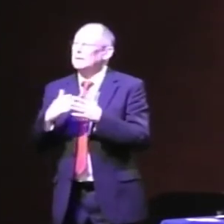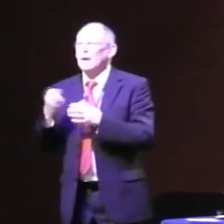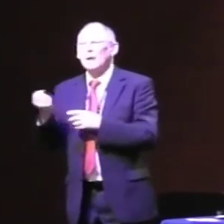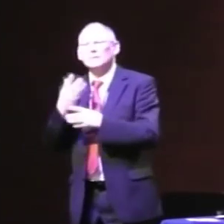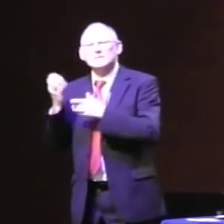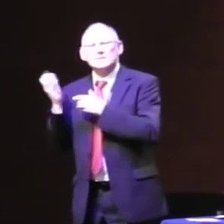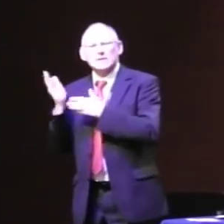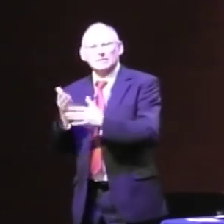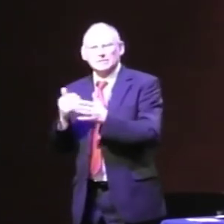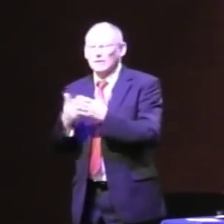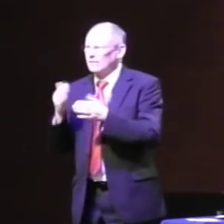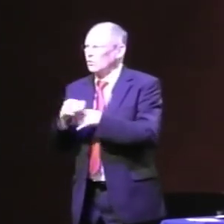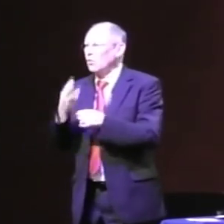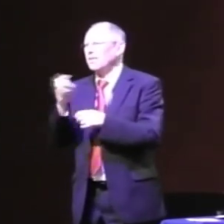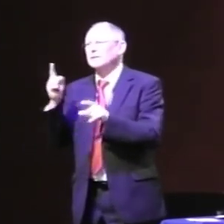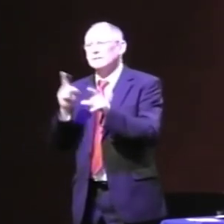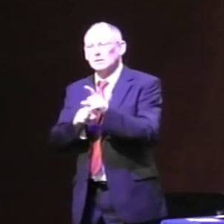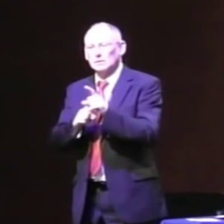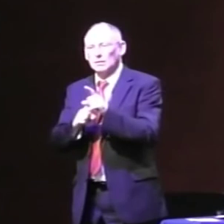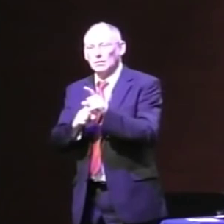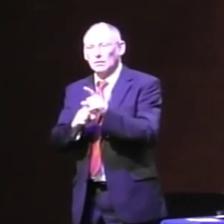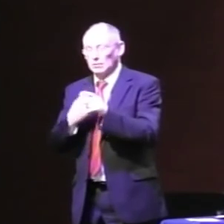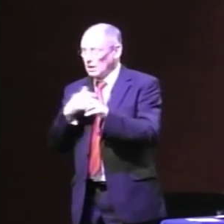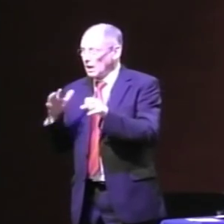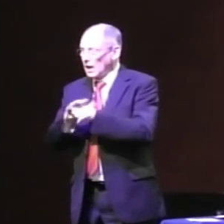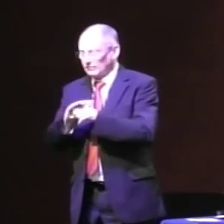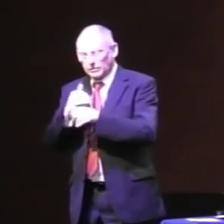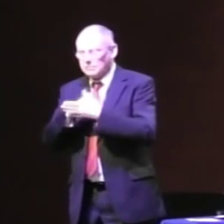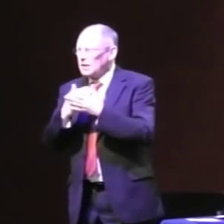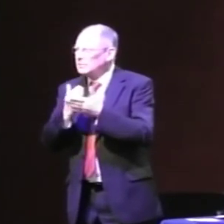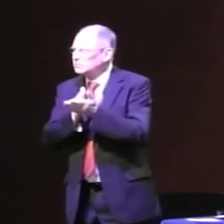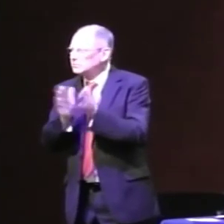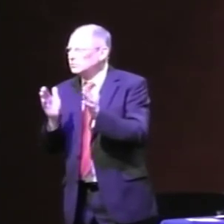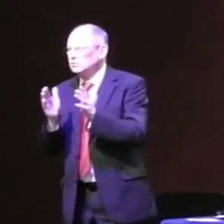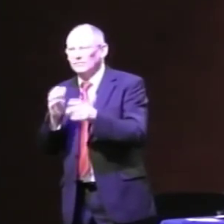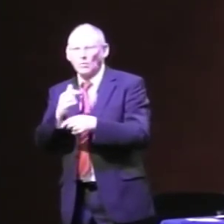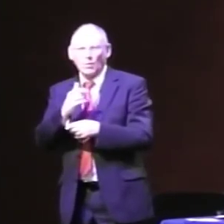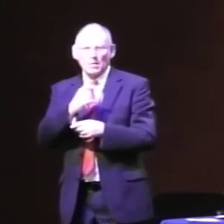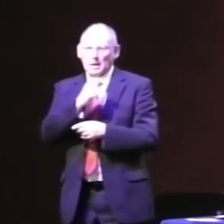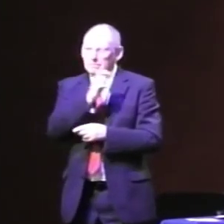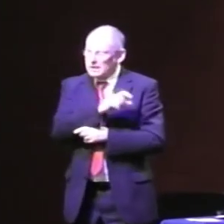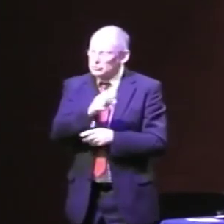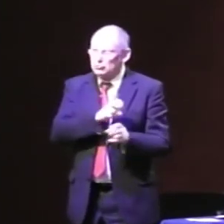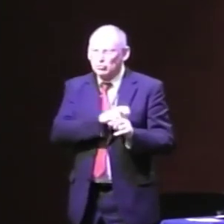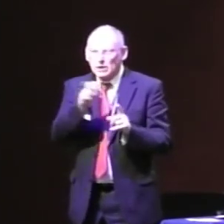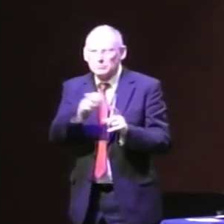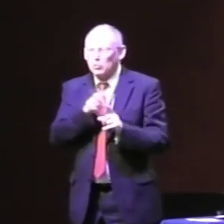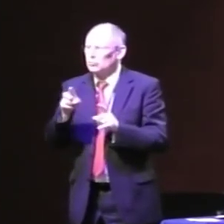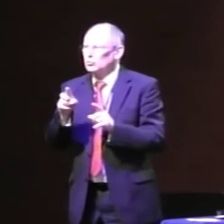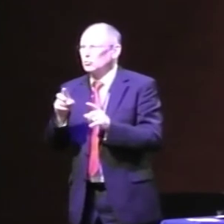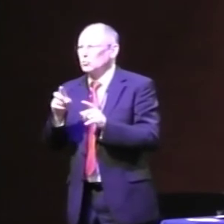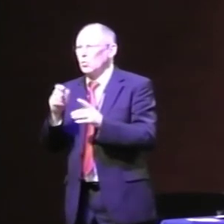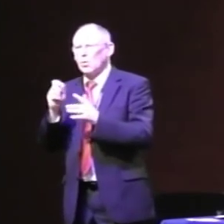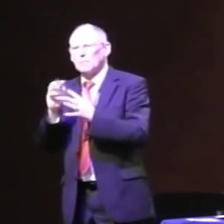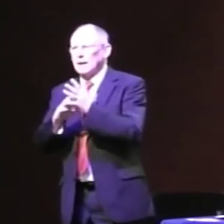now for 30 years and I've covered all departments from patient transport service to paramedic response units